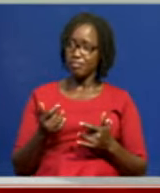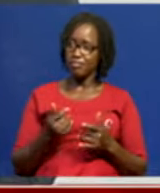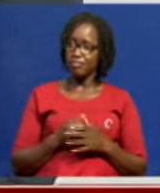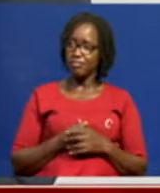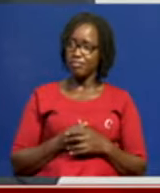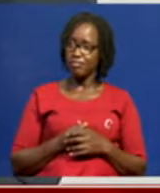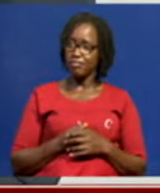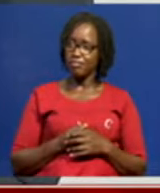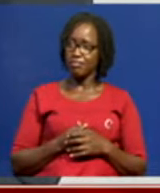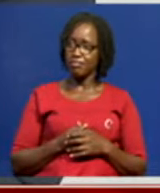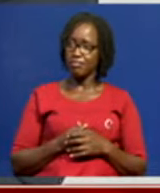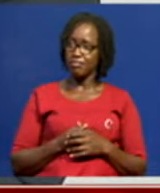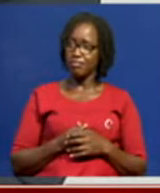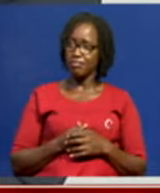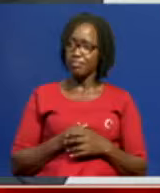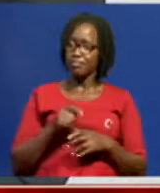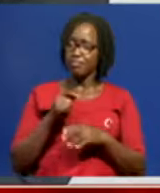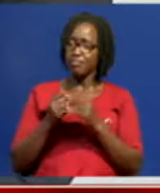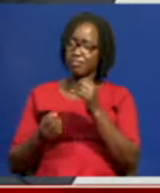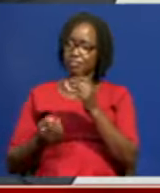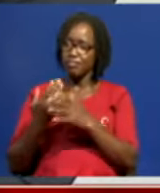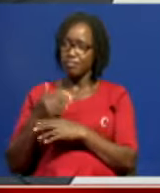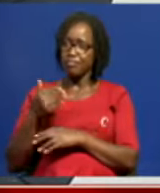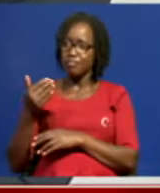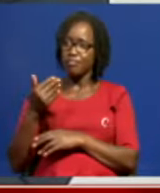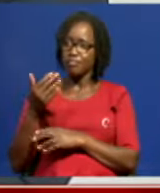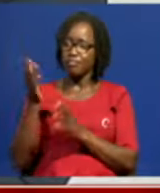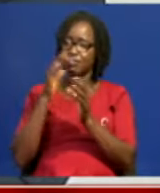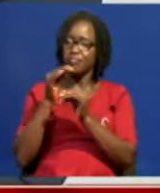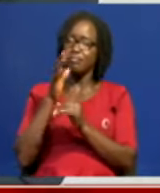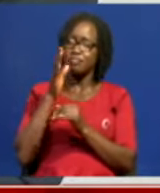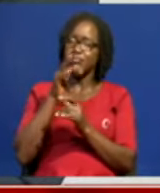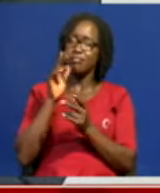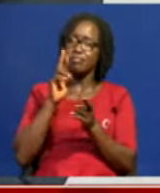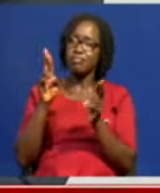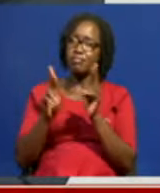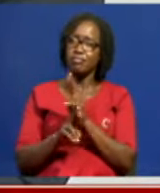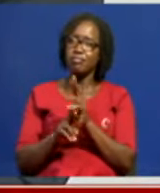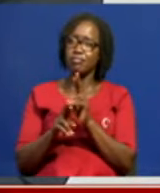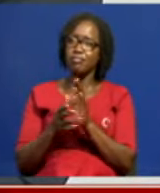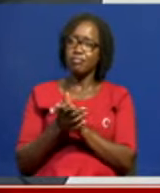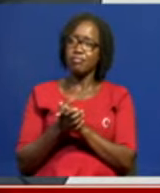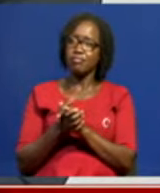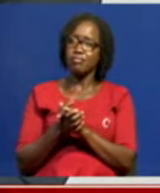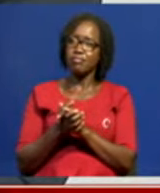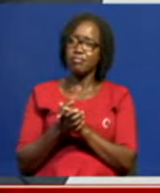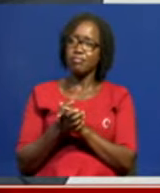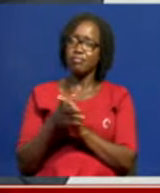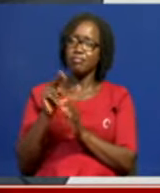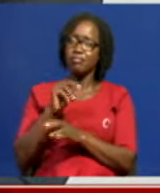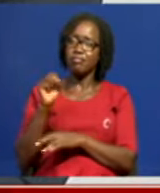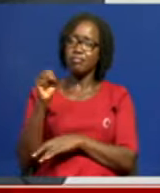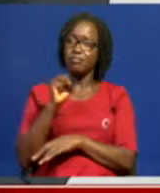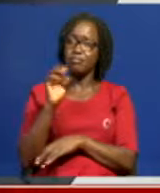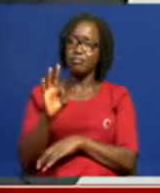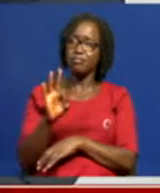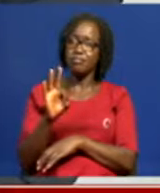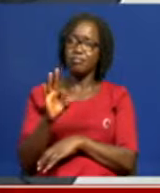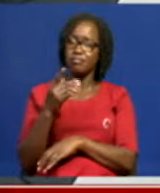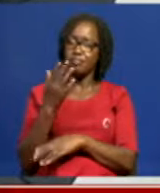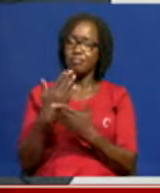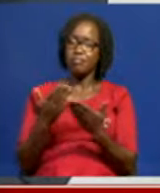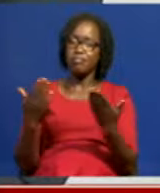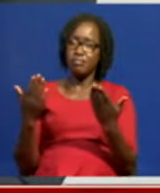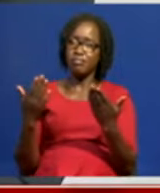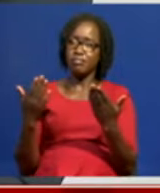At his inauguration, and consistently so, the president has spoken about reforms in the NSSF. Mm-hmm. And it's one of the things you